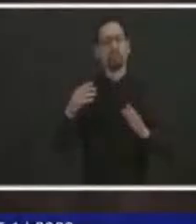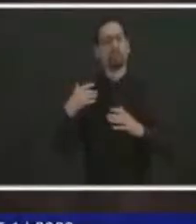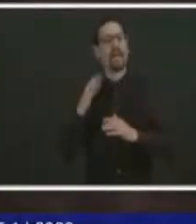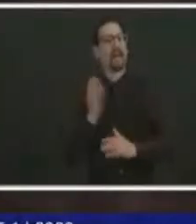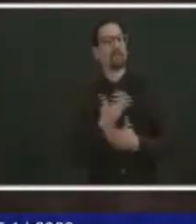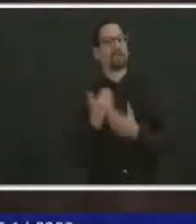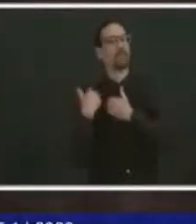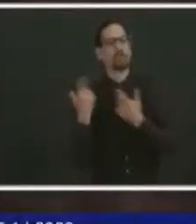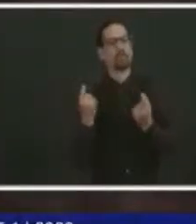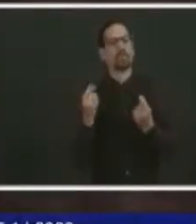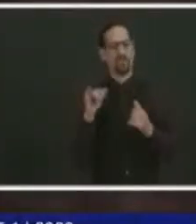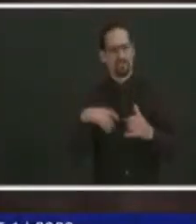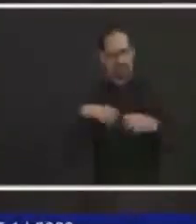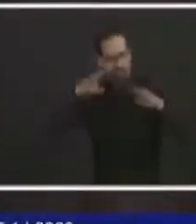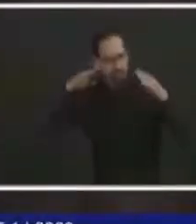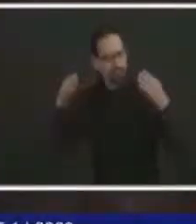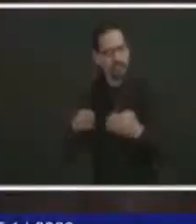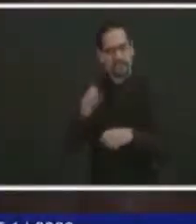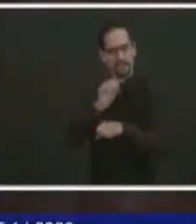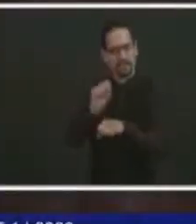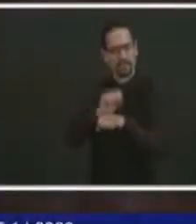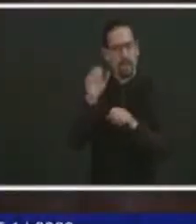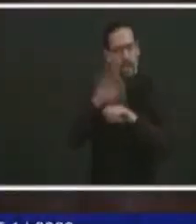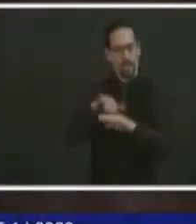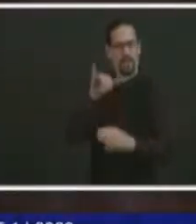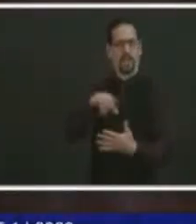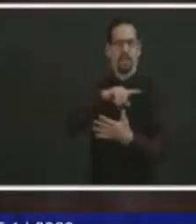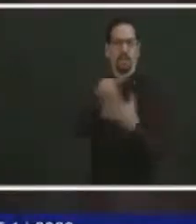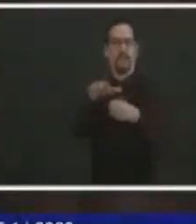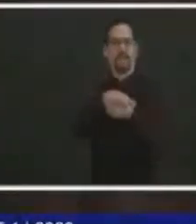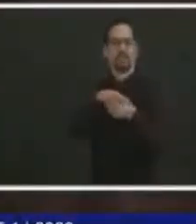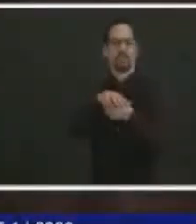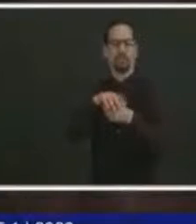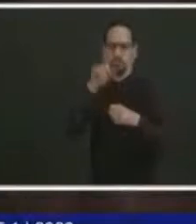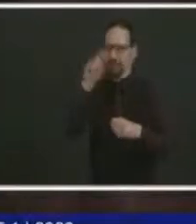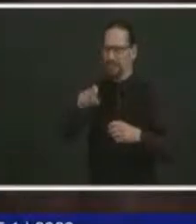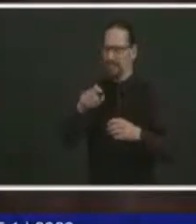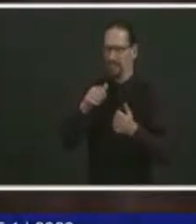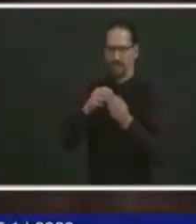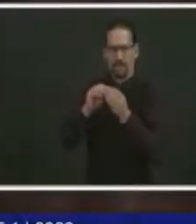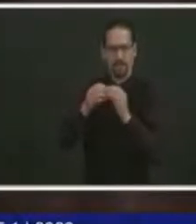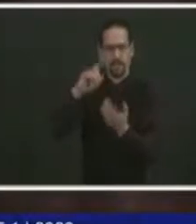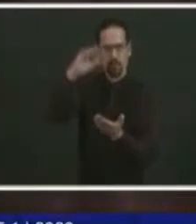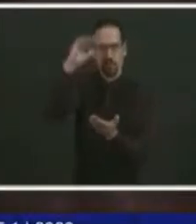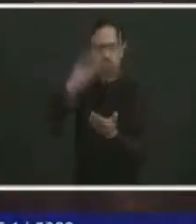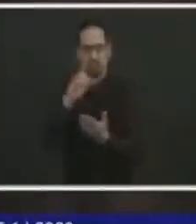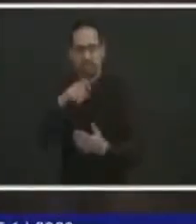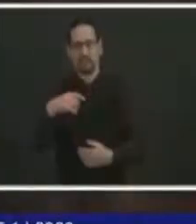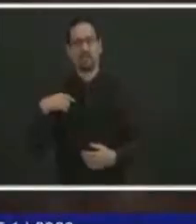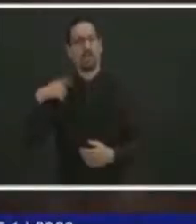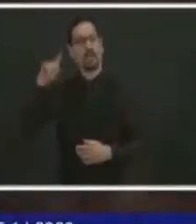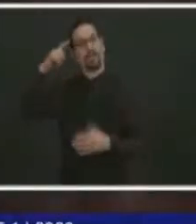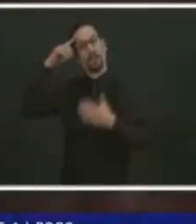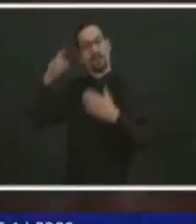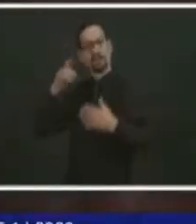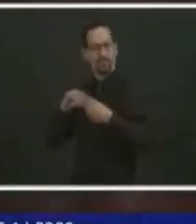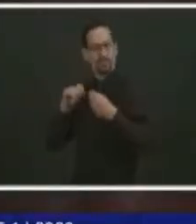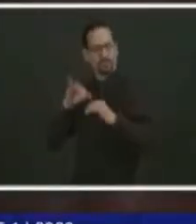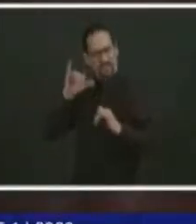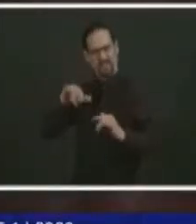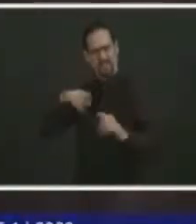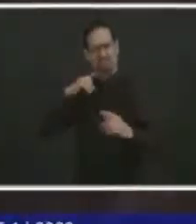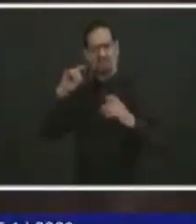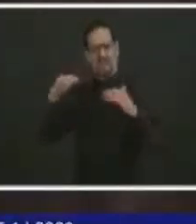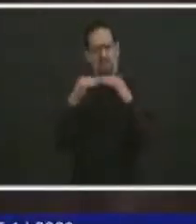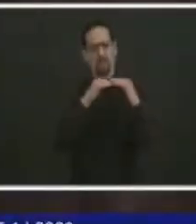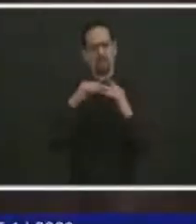address. The governor and our entire team is laser focused, as I've mentioned, on